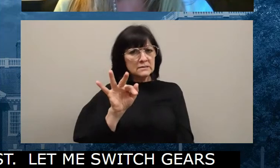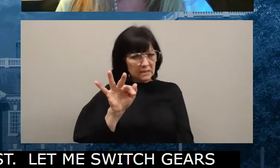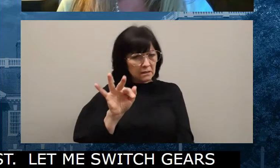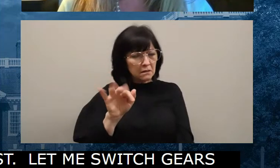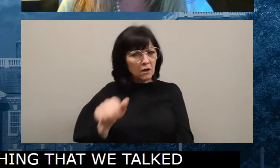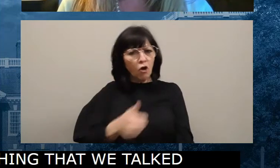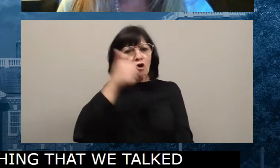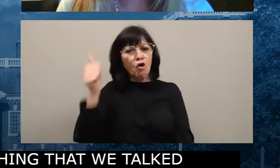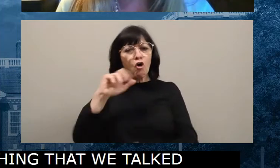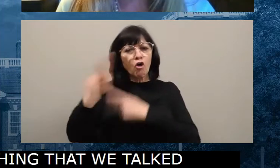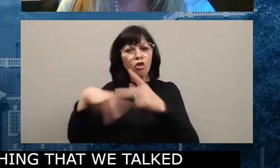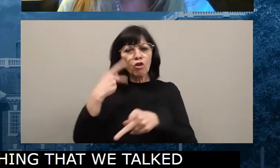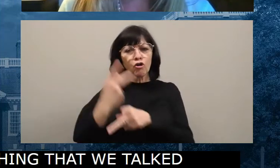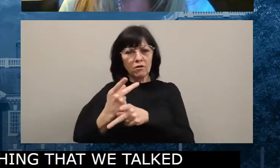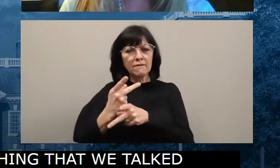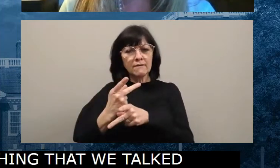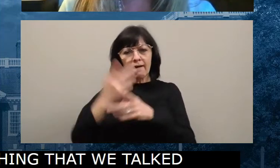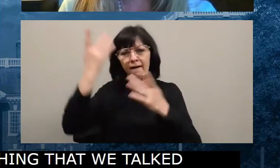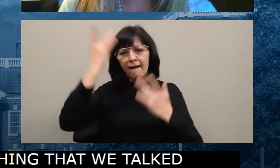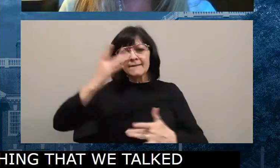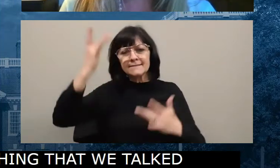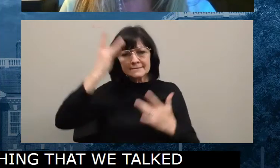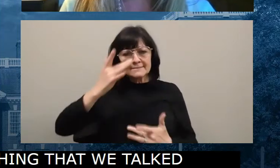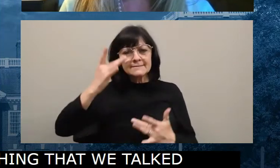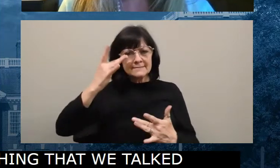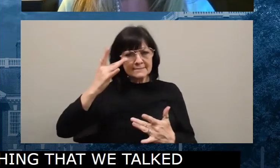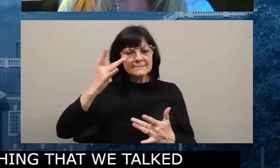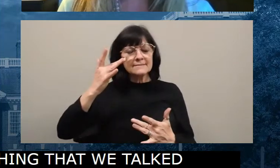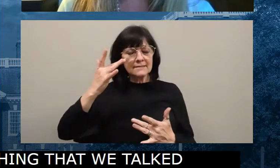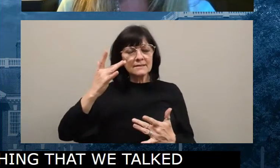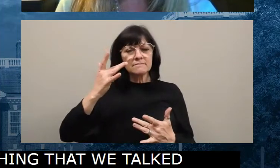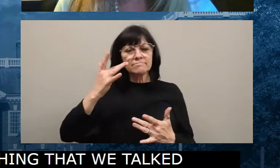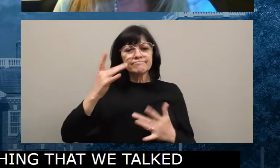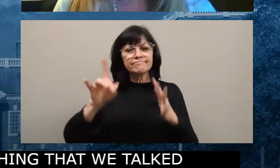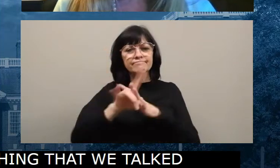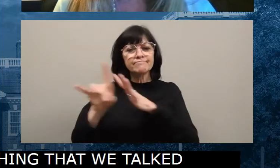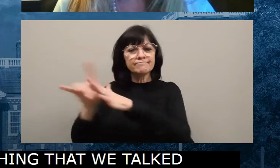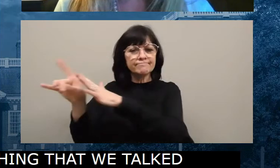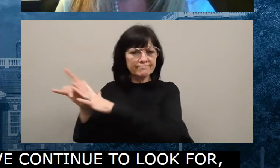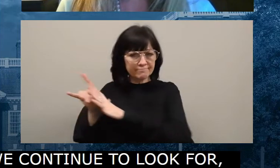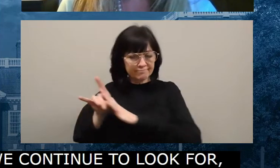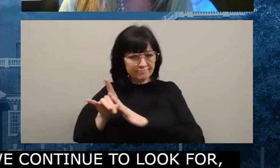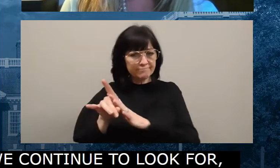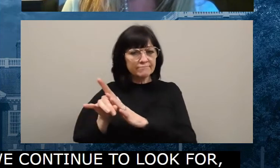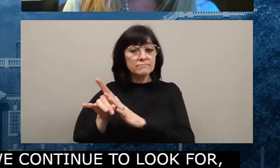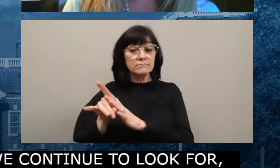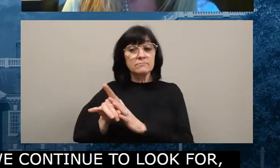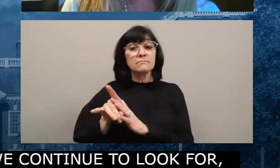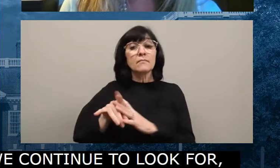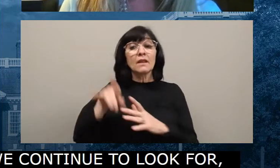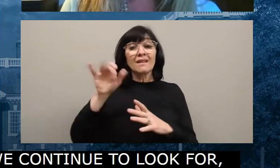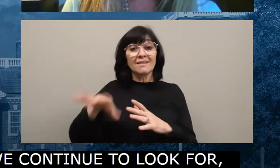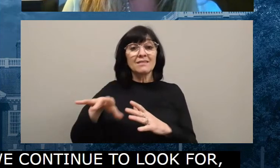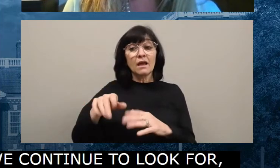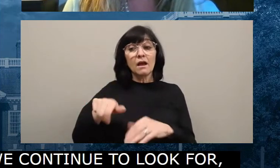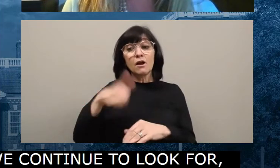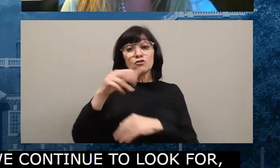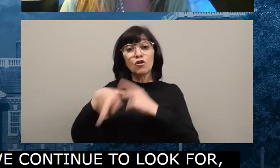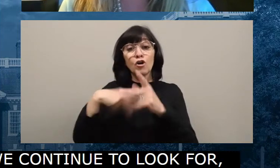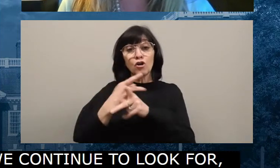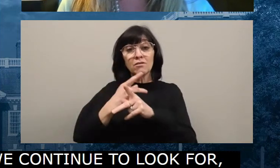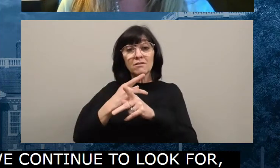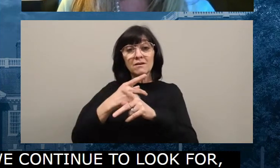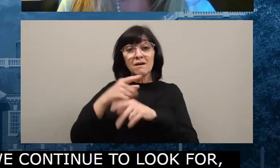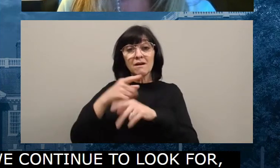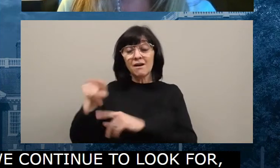of the nation, of some of the COVID-19 variants here in our state. Now, of the variants of concern, the UK